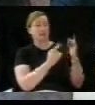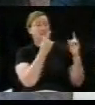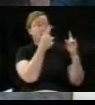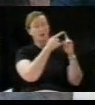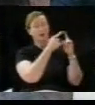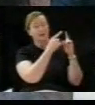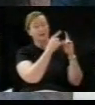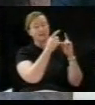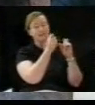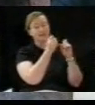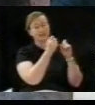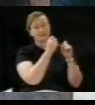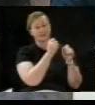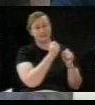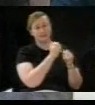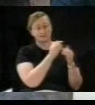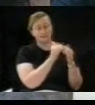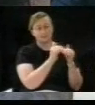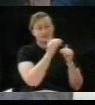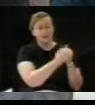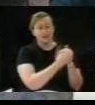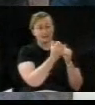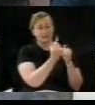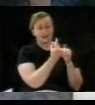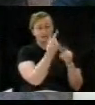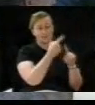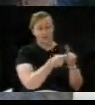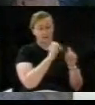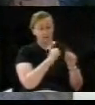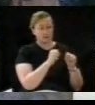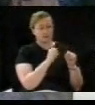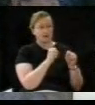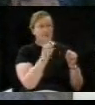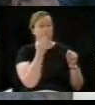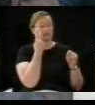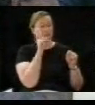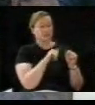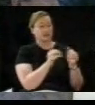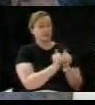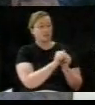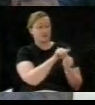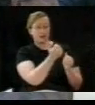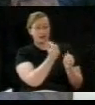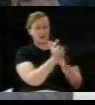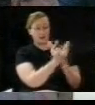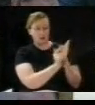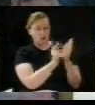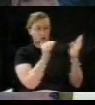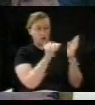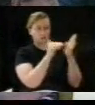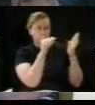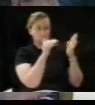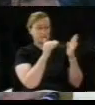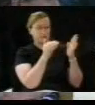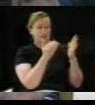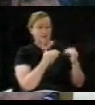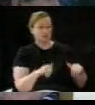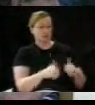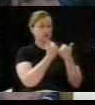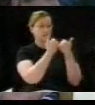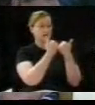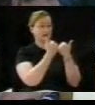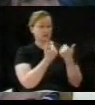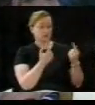months, we could explore that further with another lawsuit to challenge whether our agreement